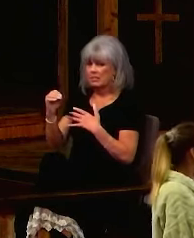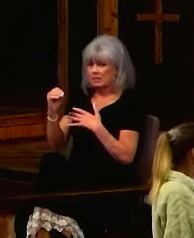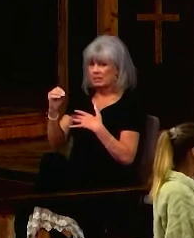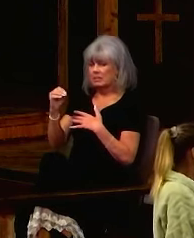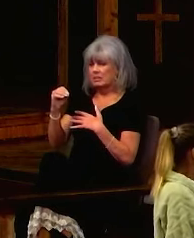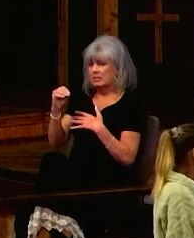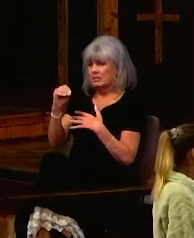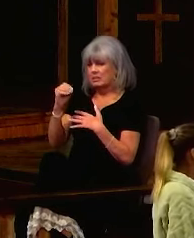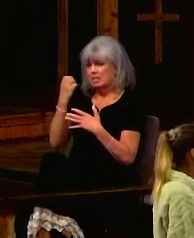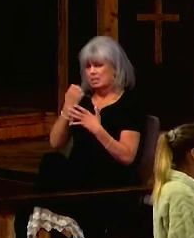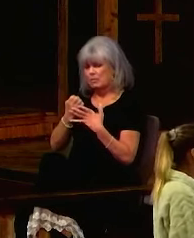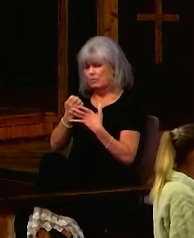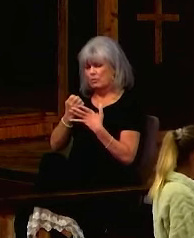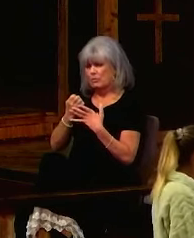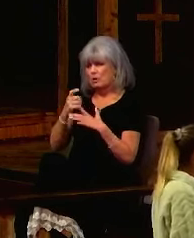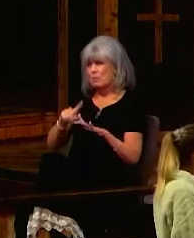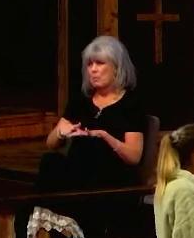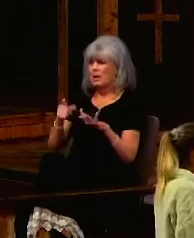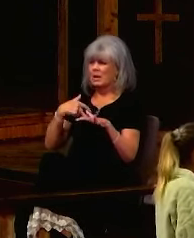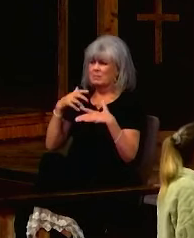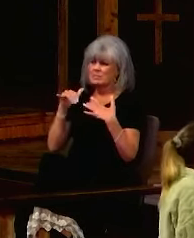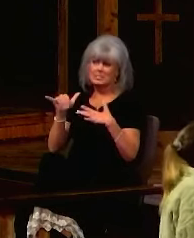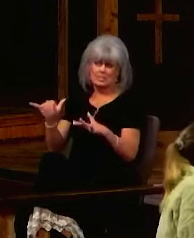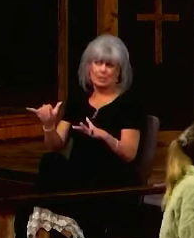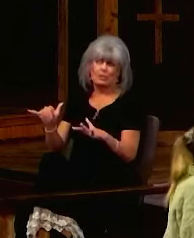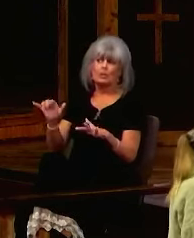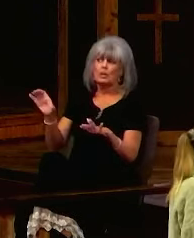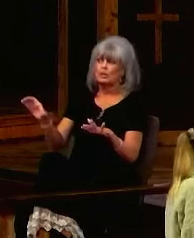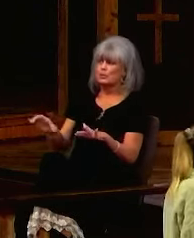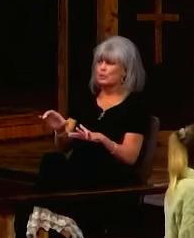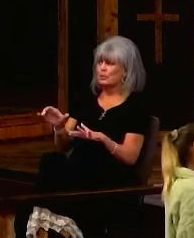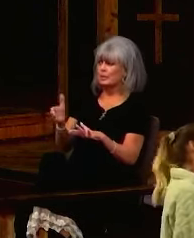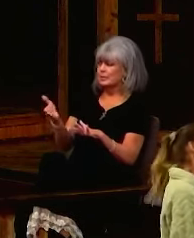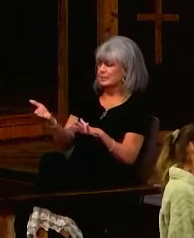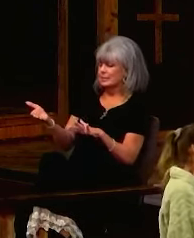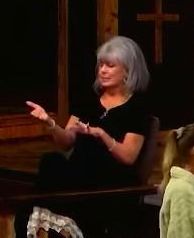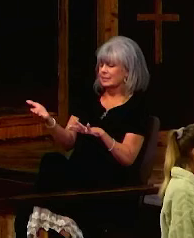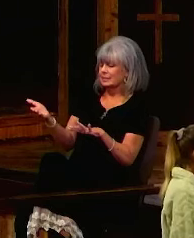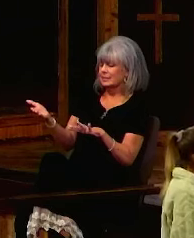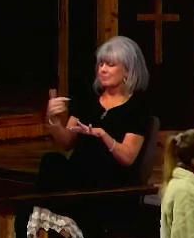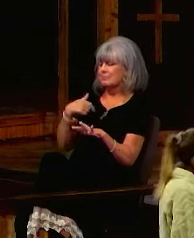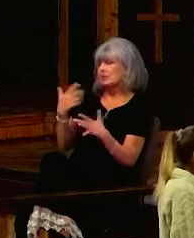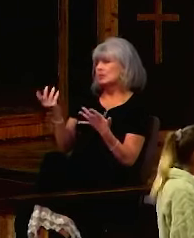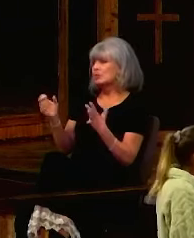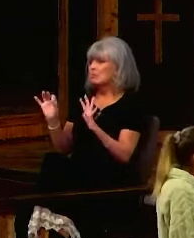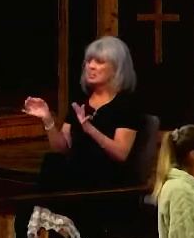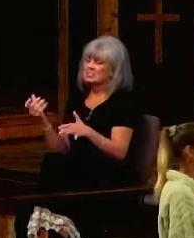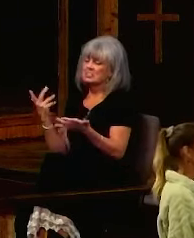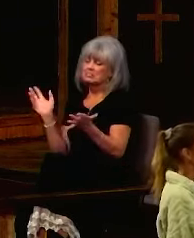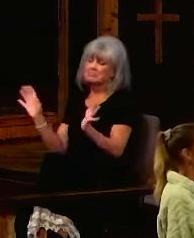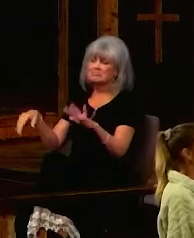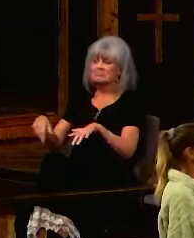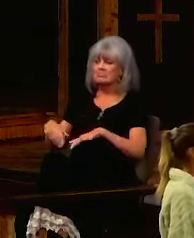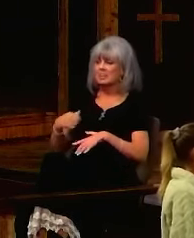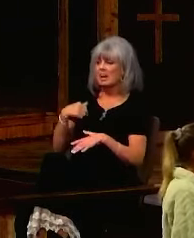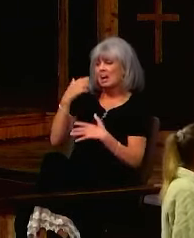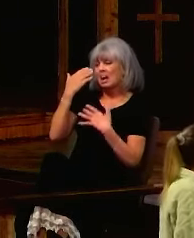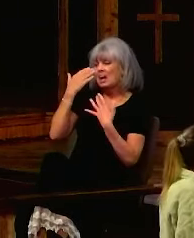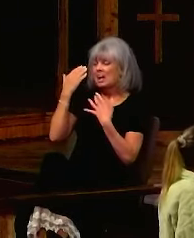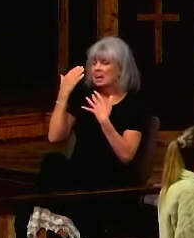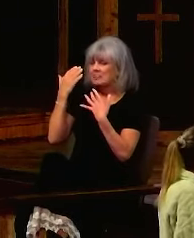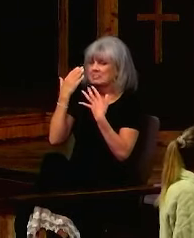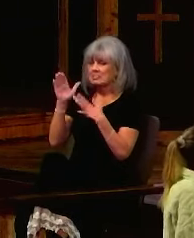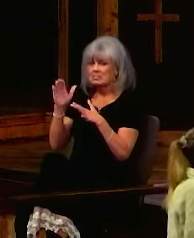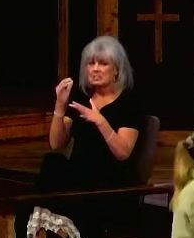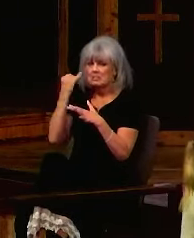of evil. Last question. But I'm still doing these things, and you know what? Yeah, I don't know if I believe